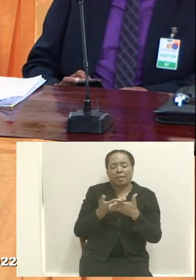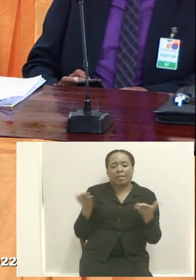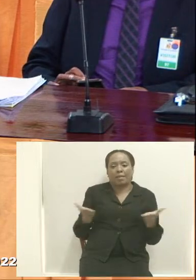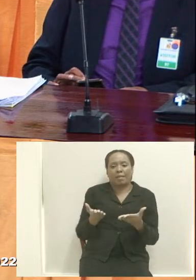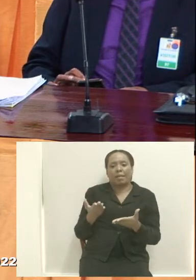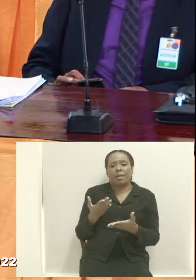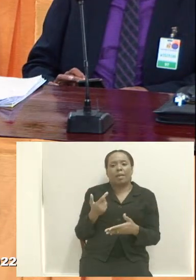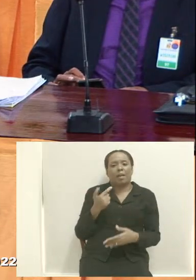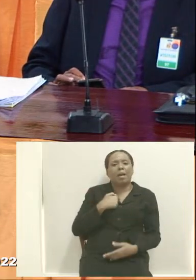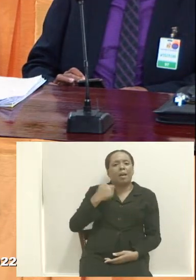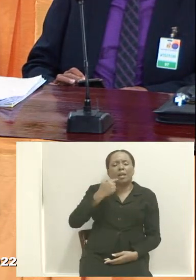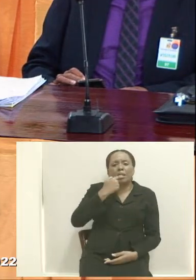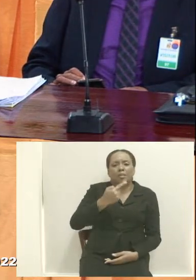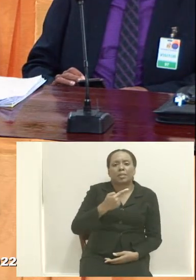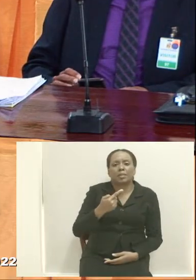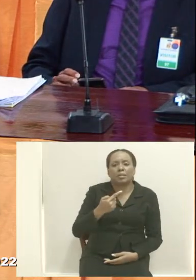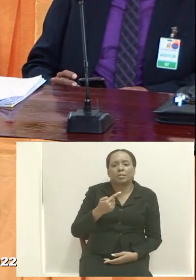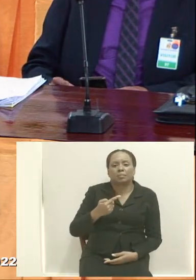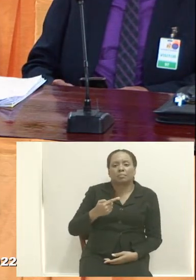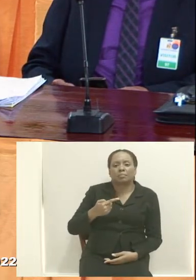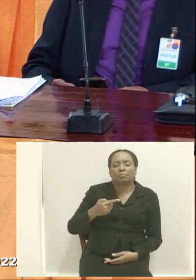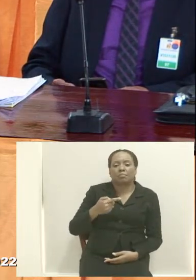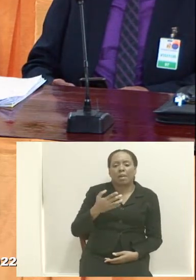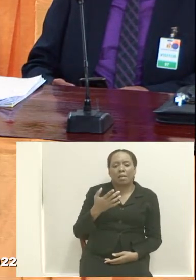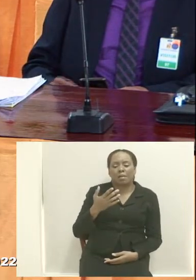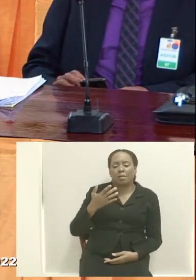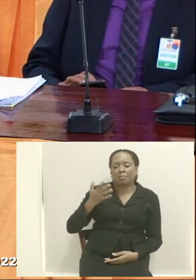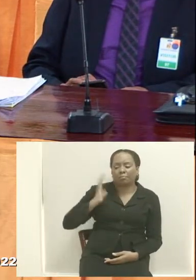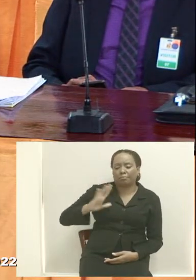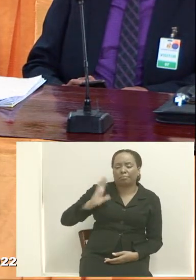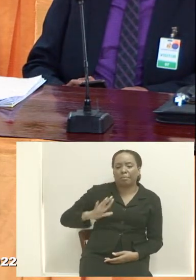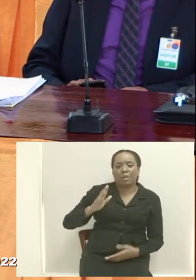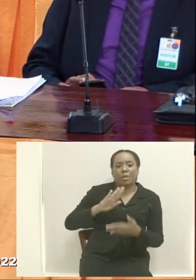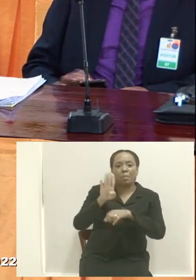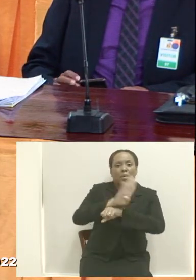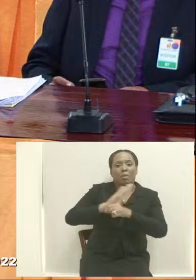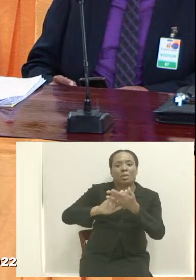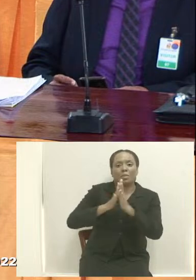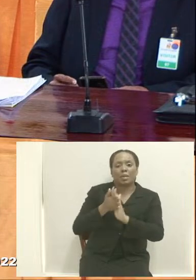is that the energy sector creates a brand new